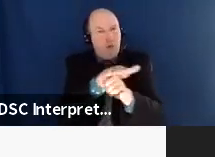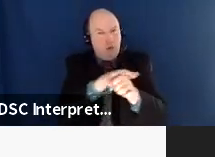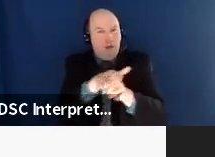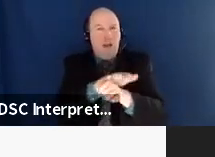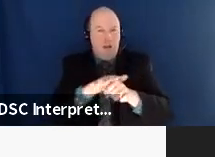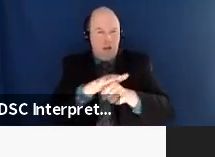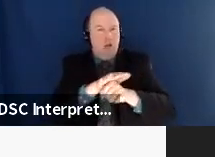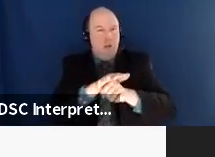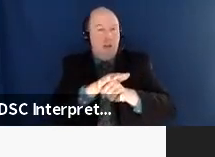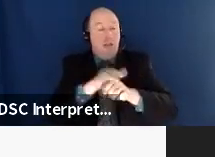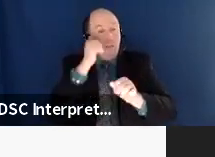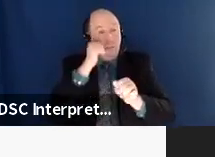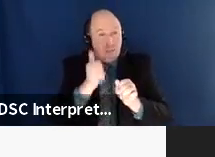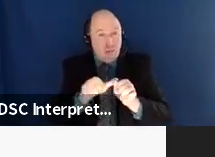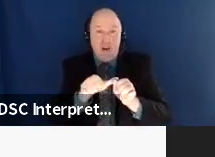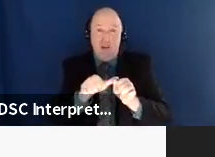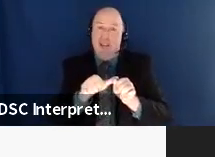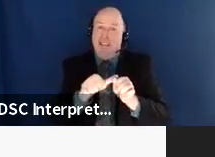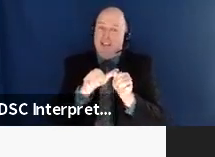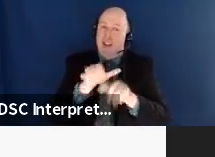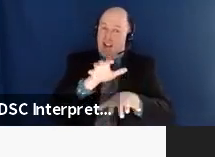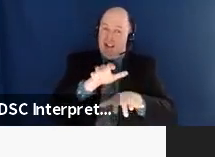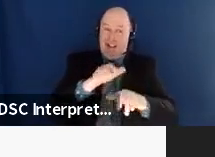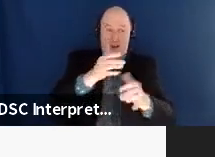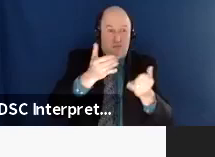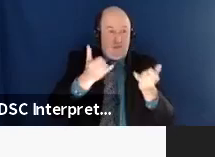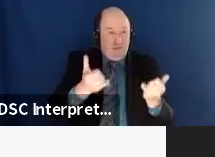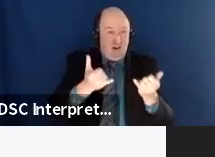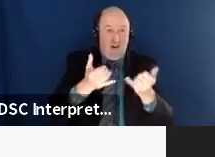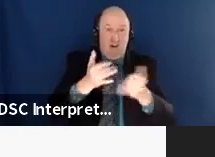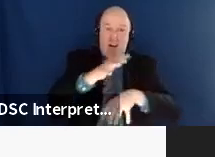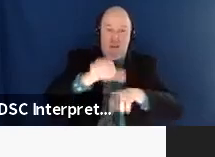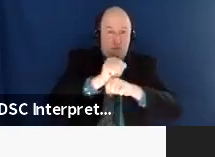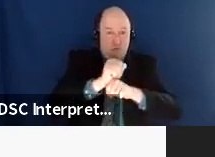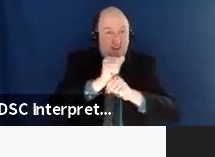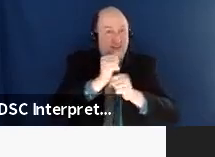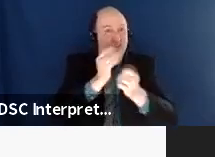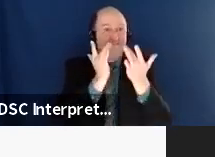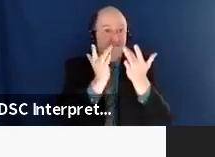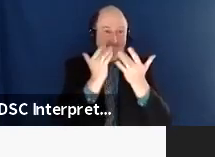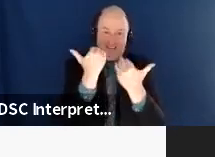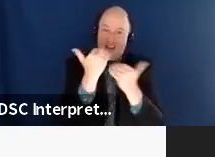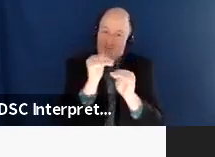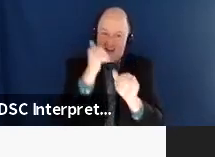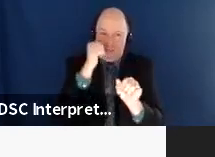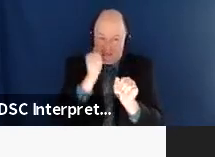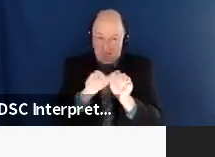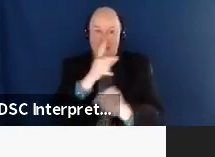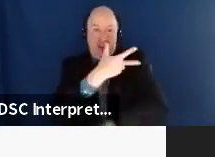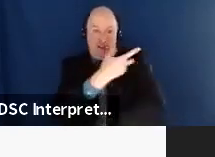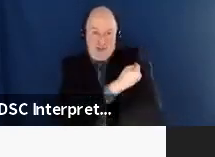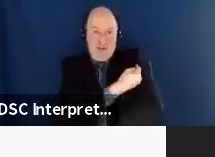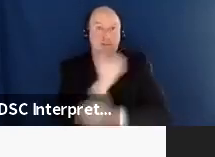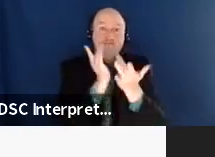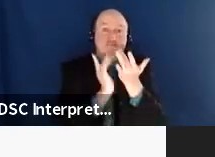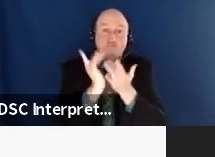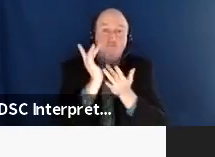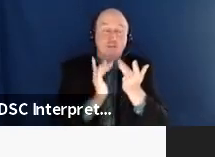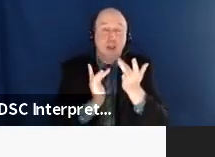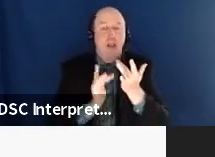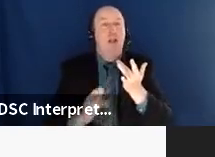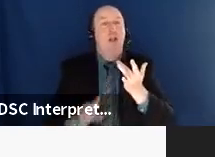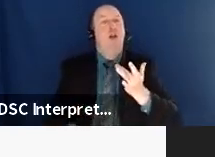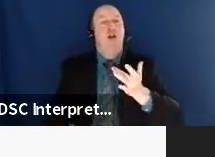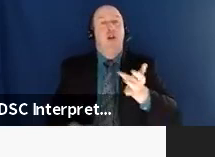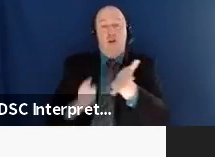Please remember that appointments are limited at this time due to the scarcity of our vaccine supply. New appointments are added on